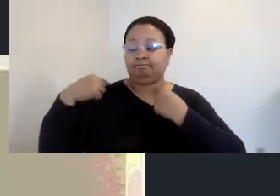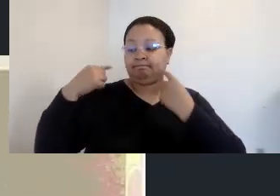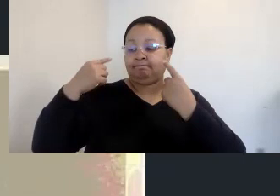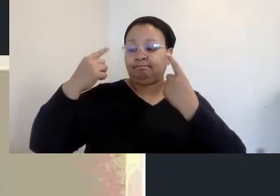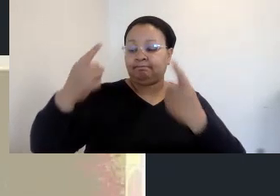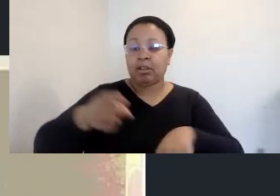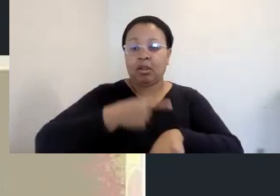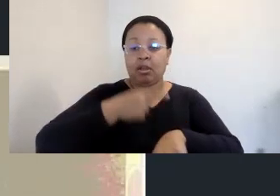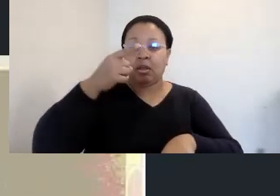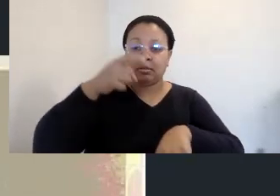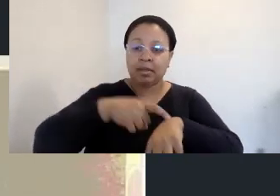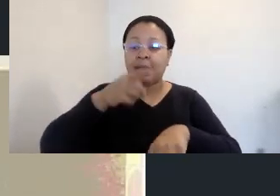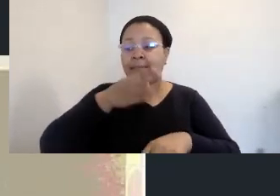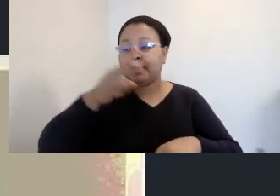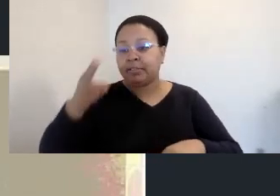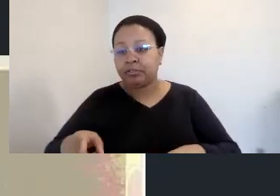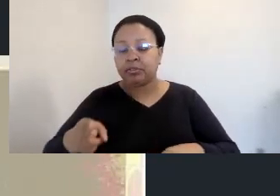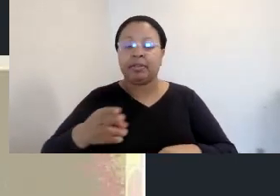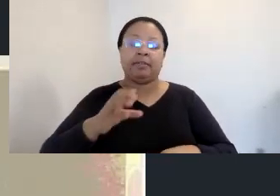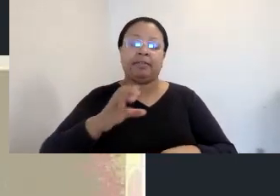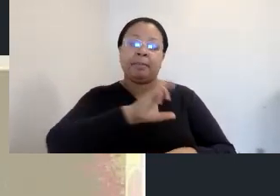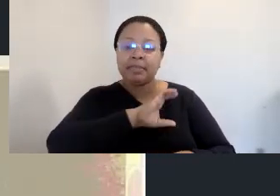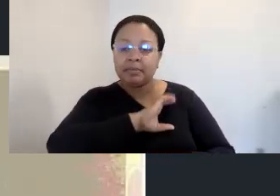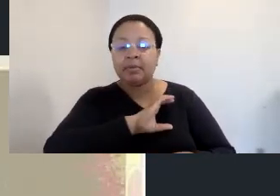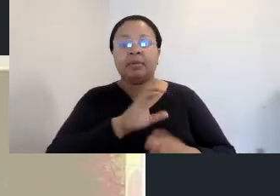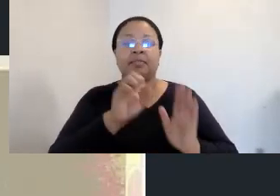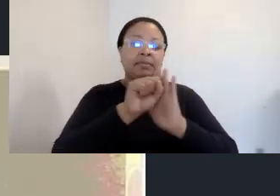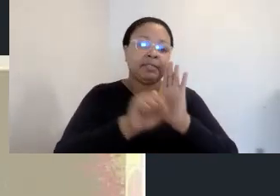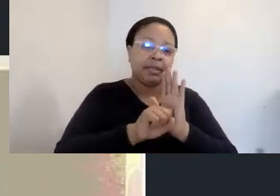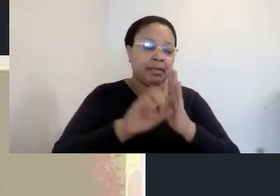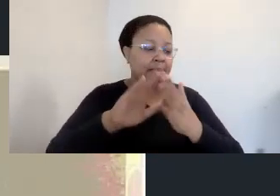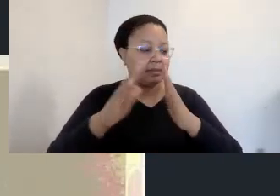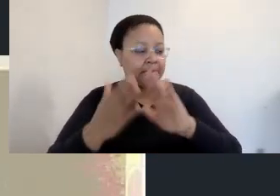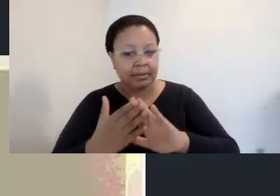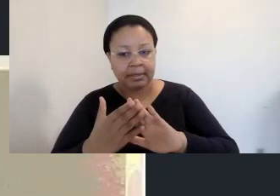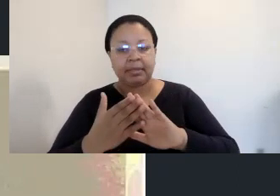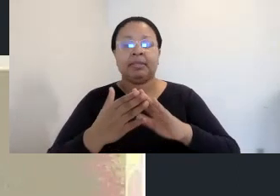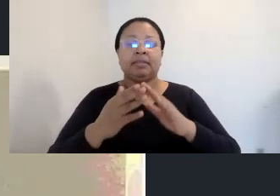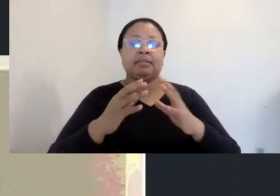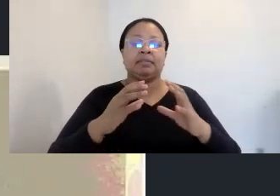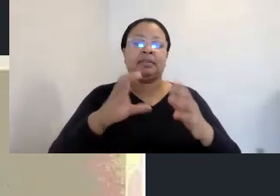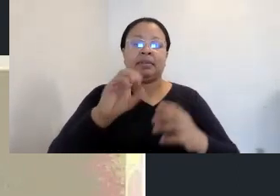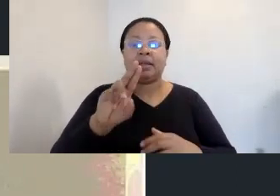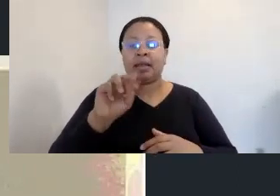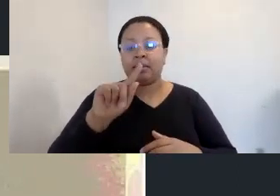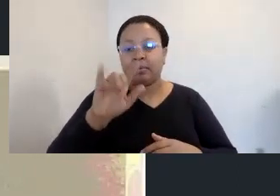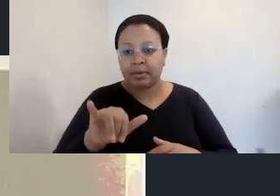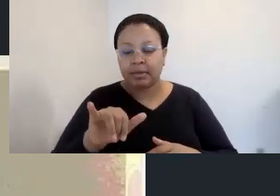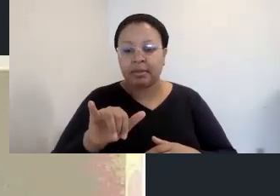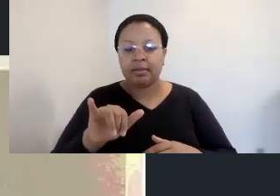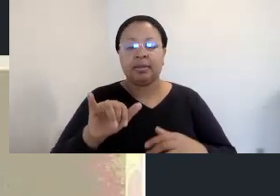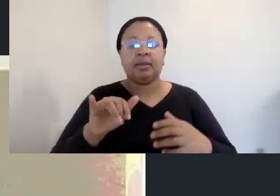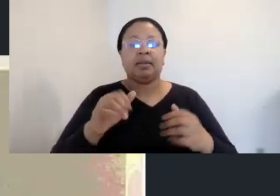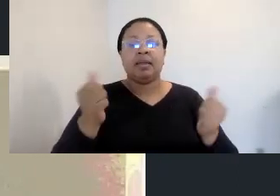from police departments, from cities, from counties. And all of this really started, well, not all started, but all of this started